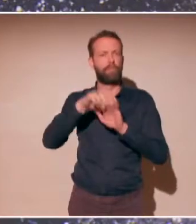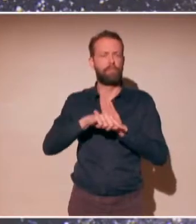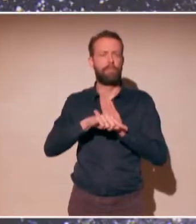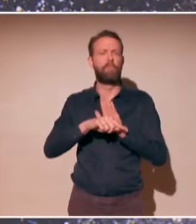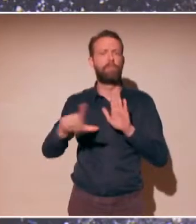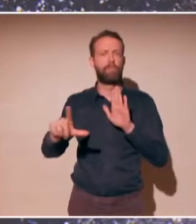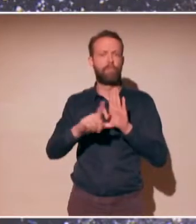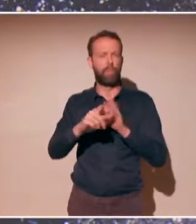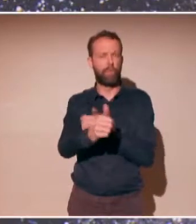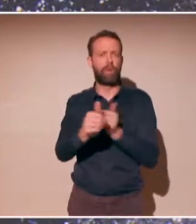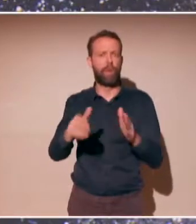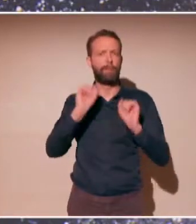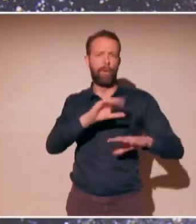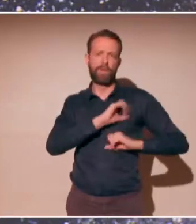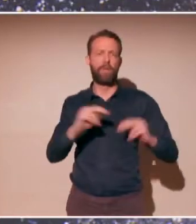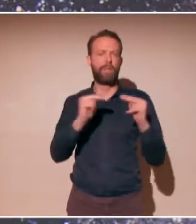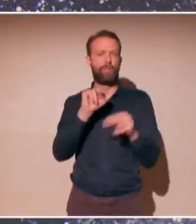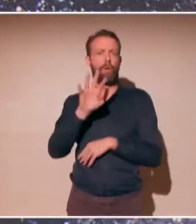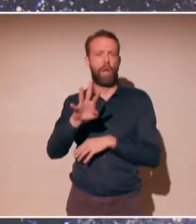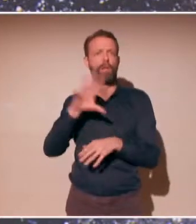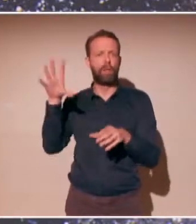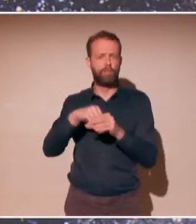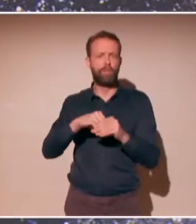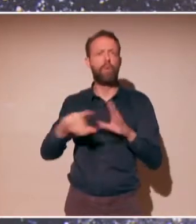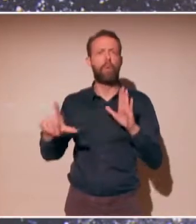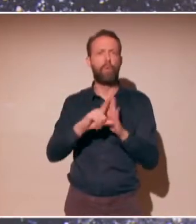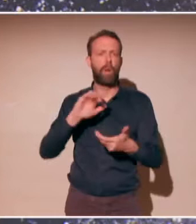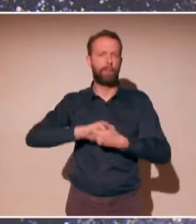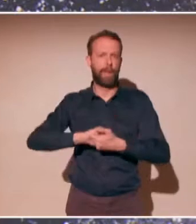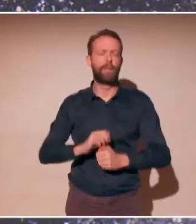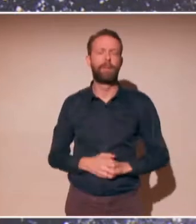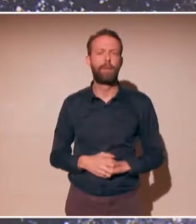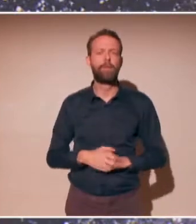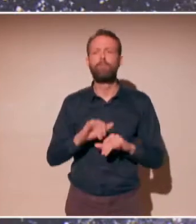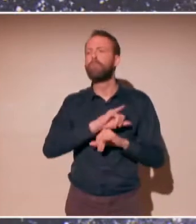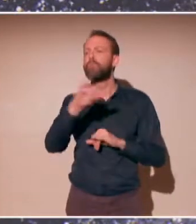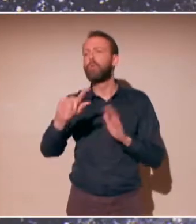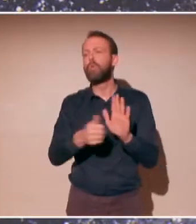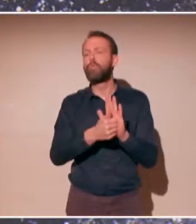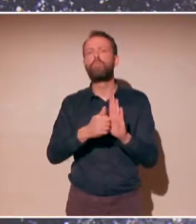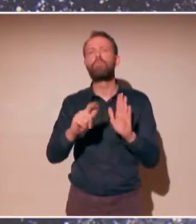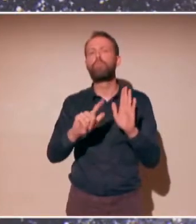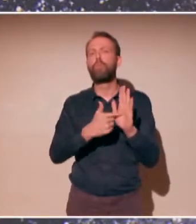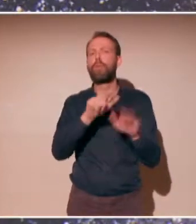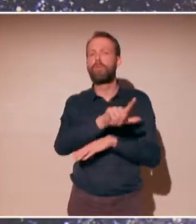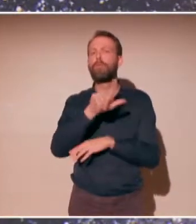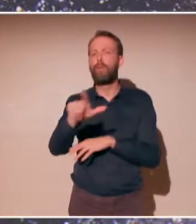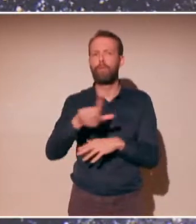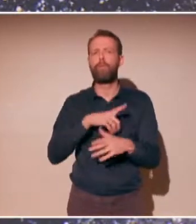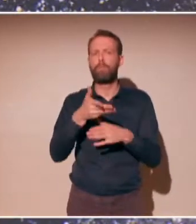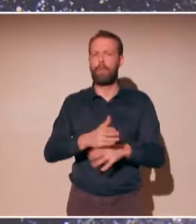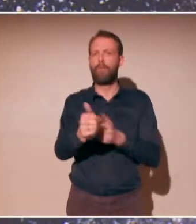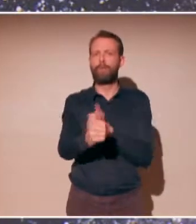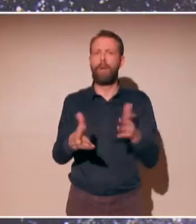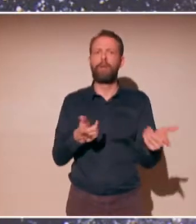And as early as next year, we will have new level 4 experimentation that will be a part of our new law. By 2022, we will